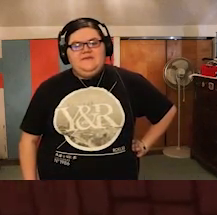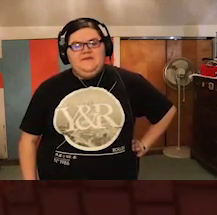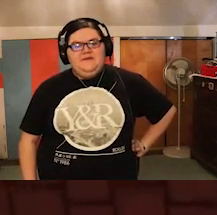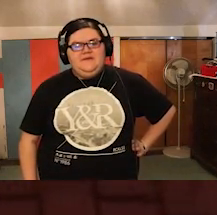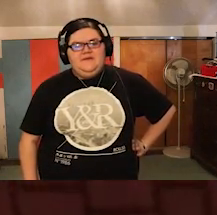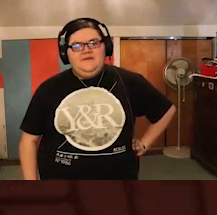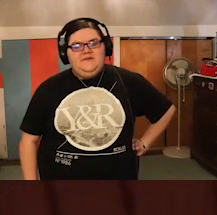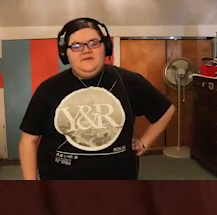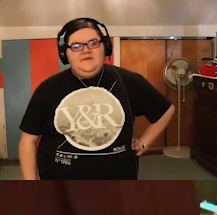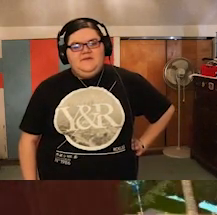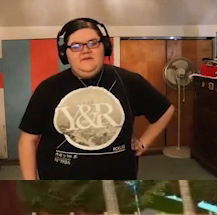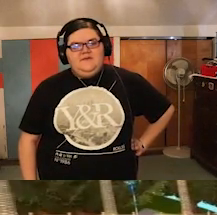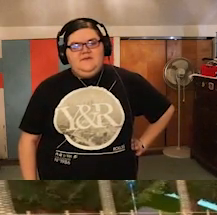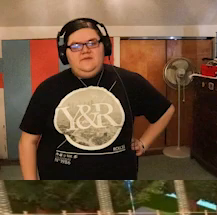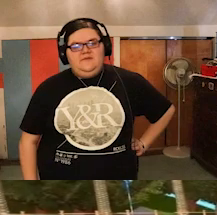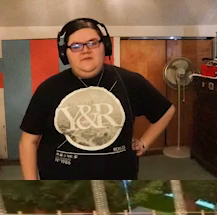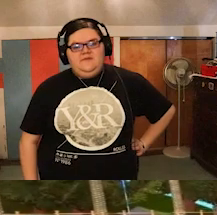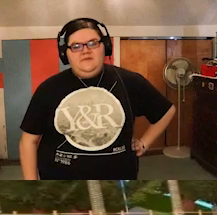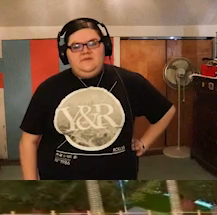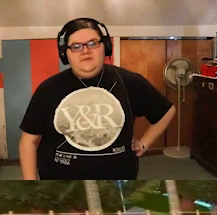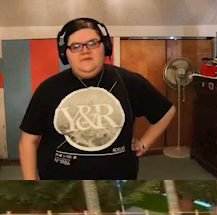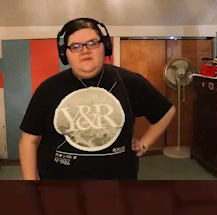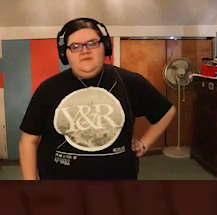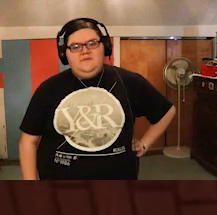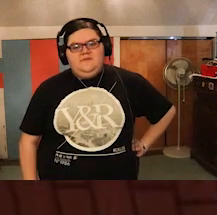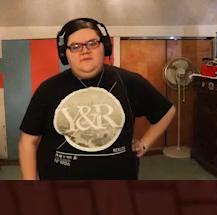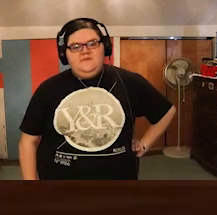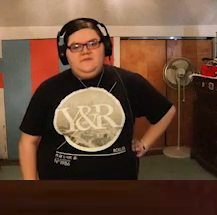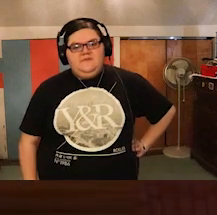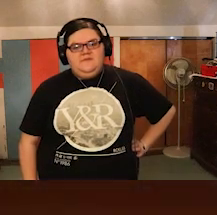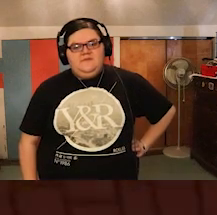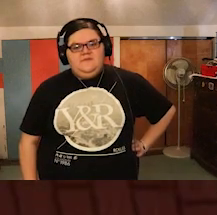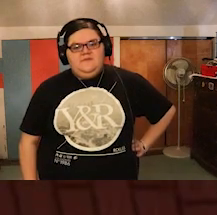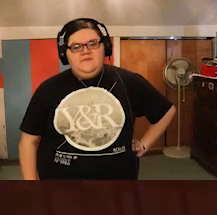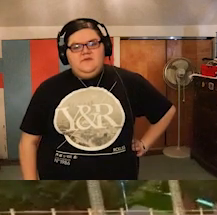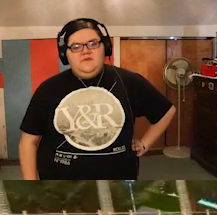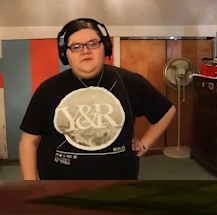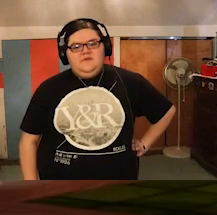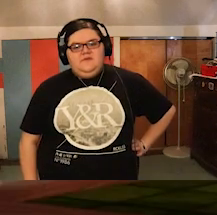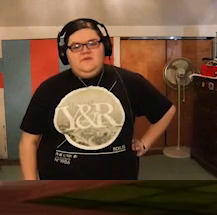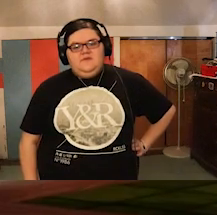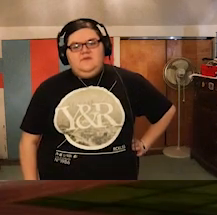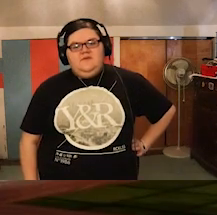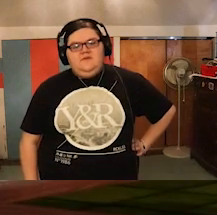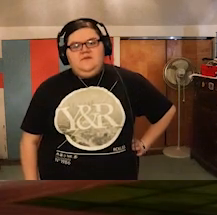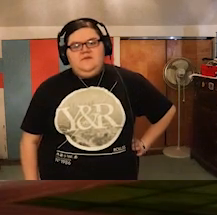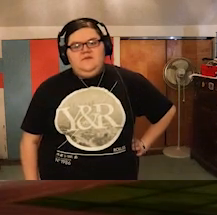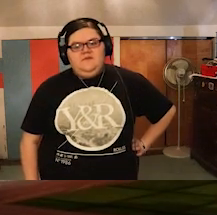Yeah, there's no way you guys are doing it. Where is... Oh, your mum.